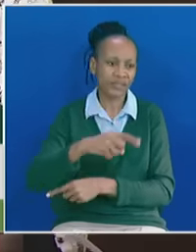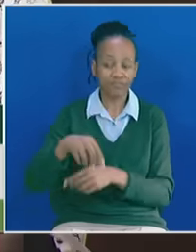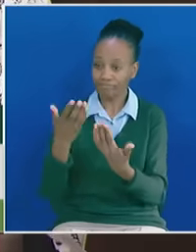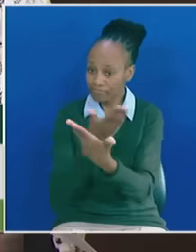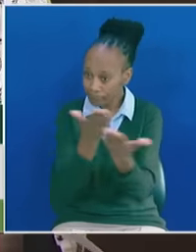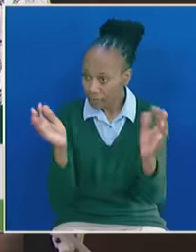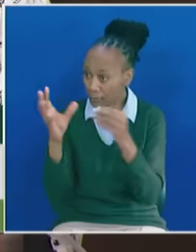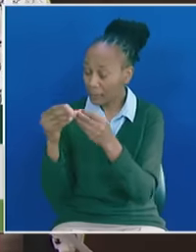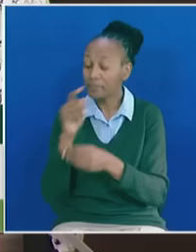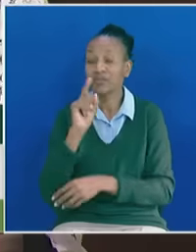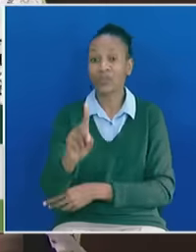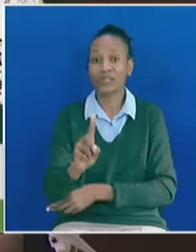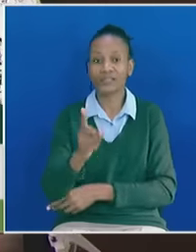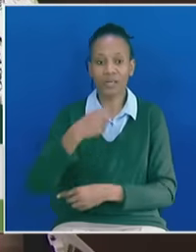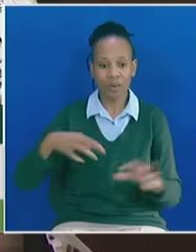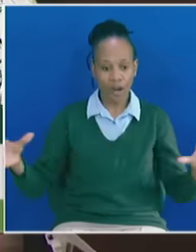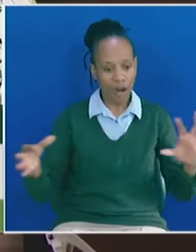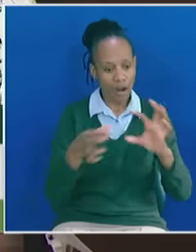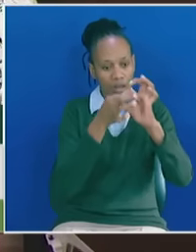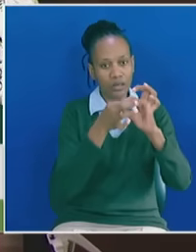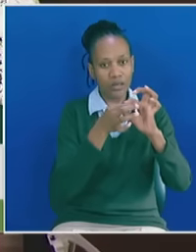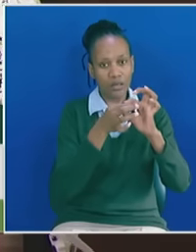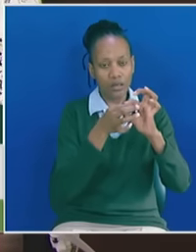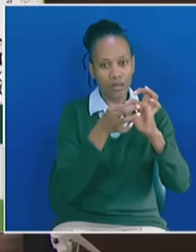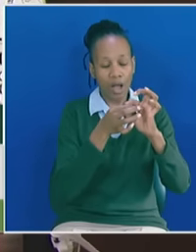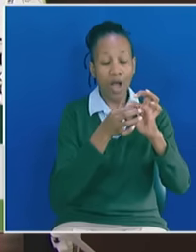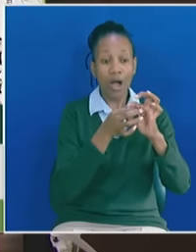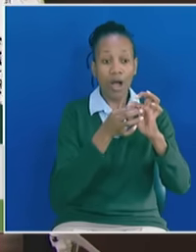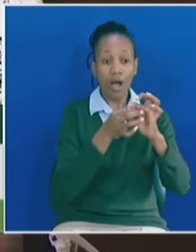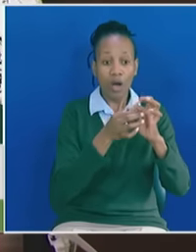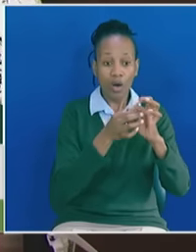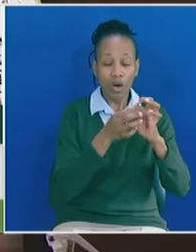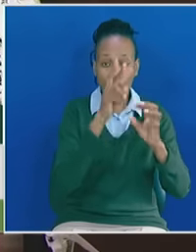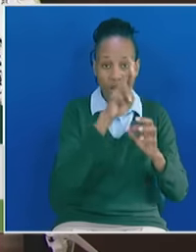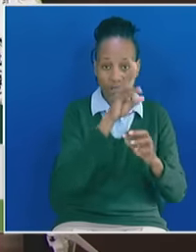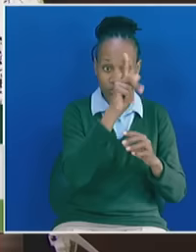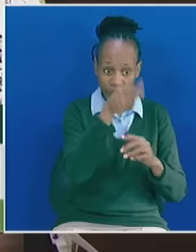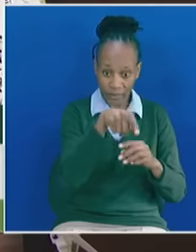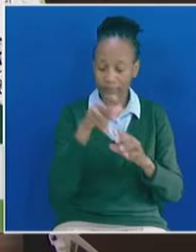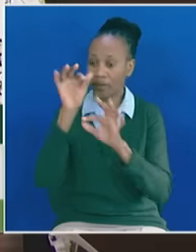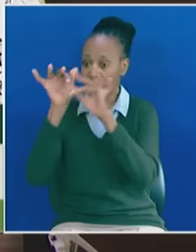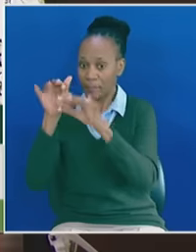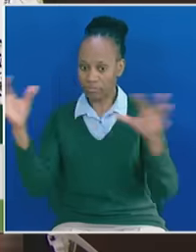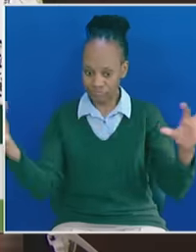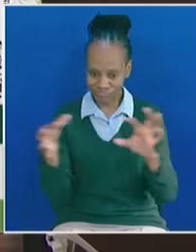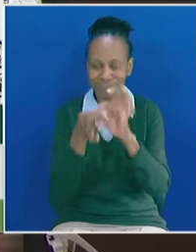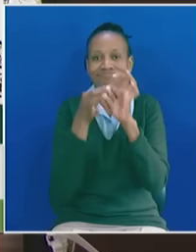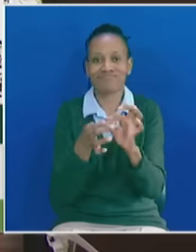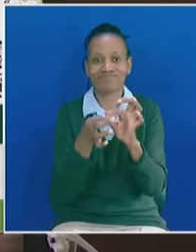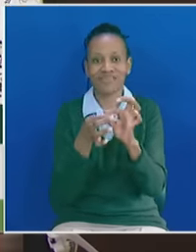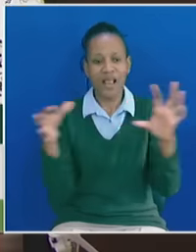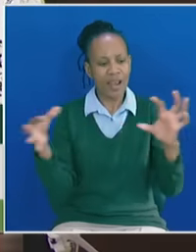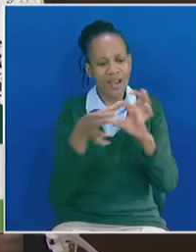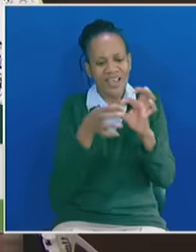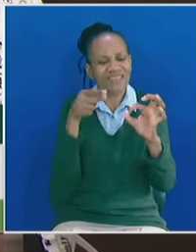honorable members, to link reconstruction and development in pursuit of security for her people. The key to this link is